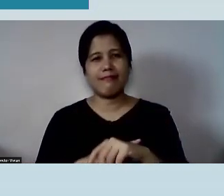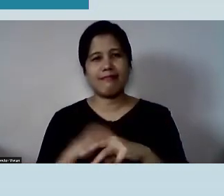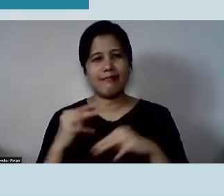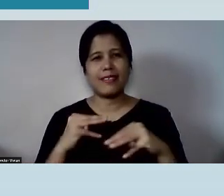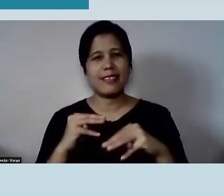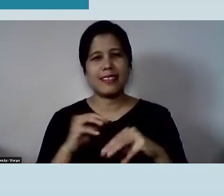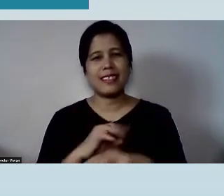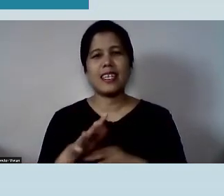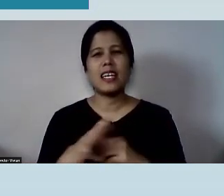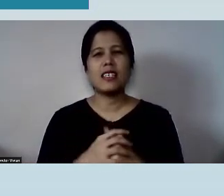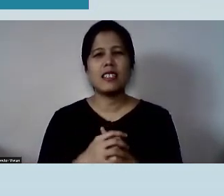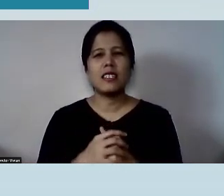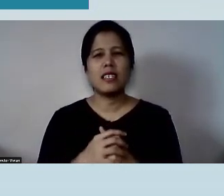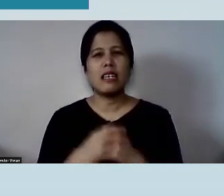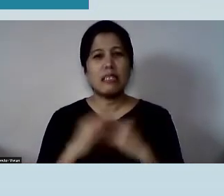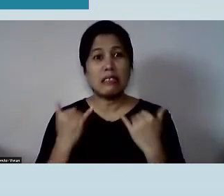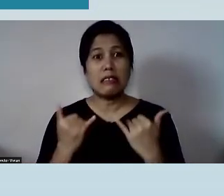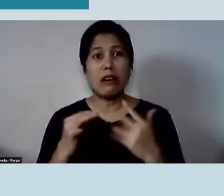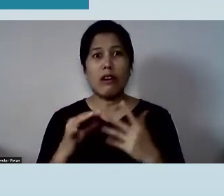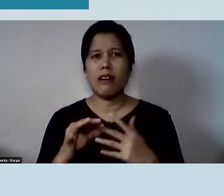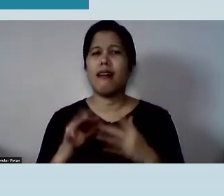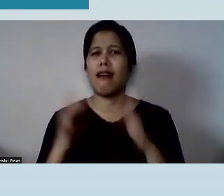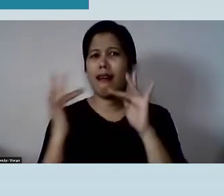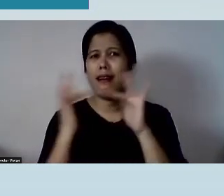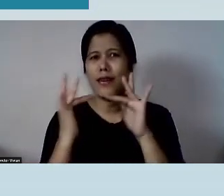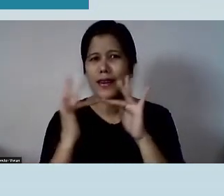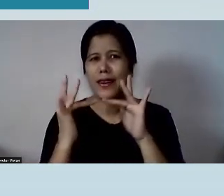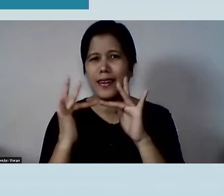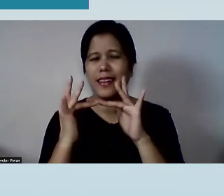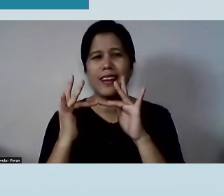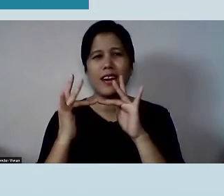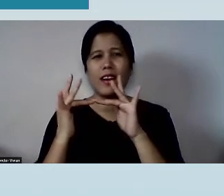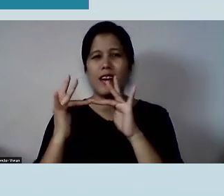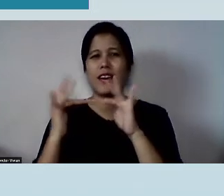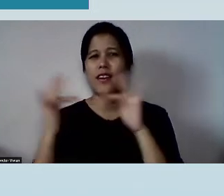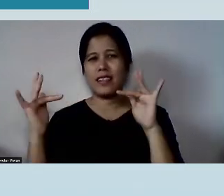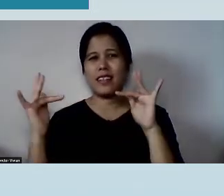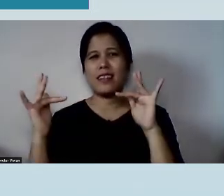Teachers, please. Lalo na ngayon, online na tayo. So, iba. Next.